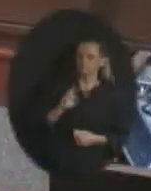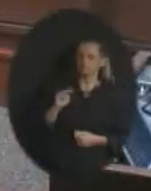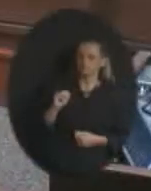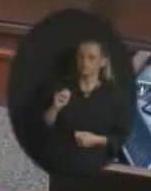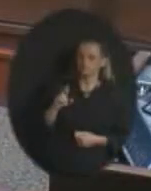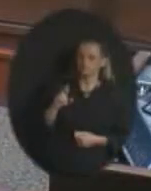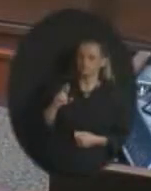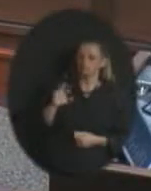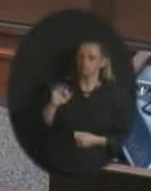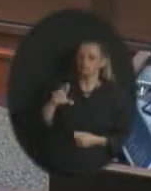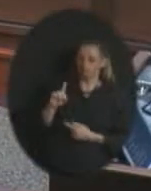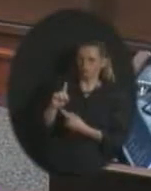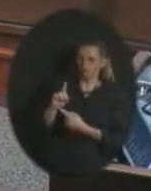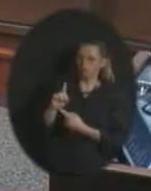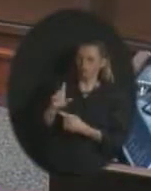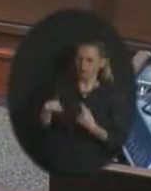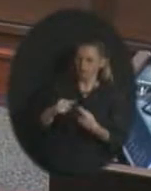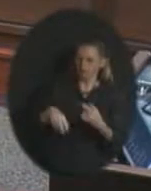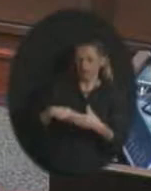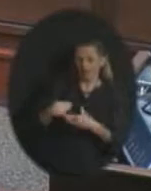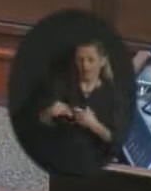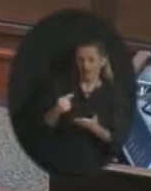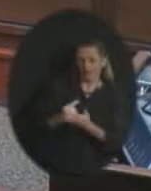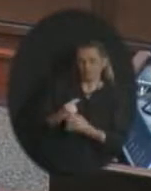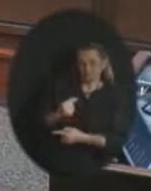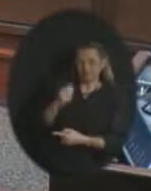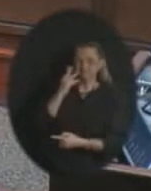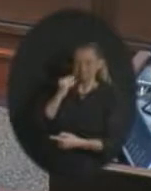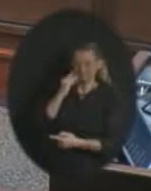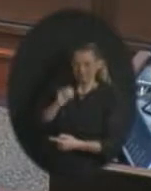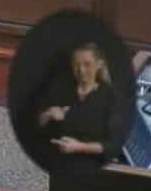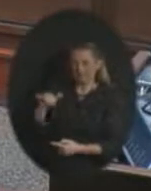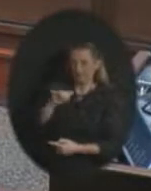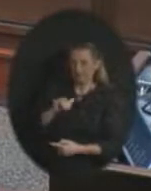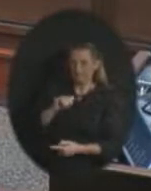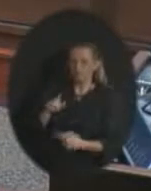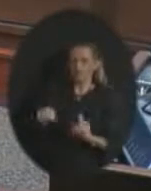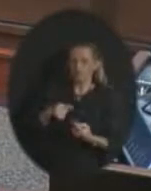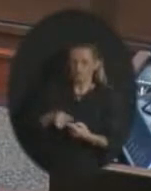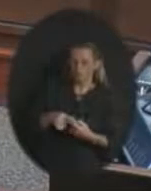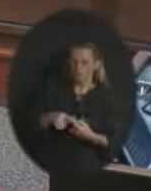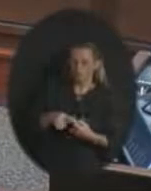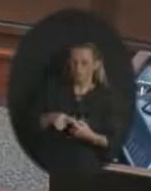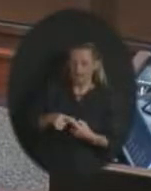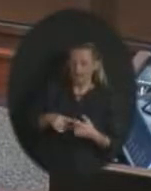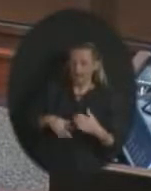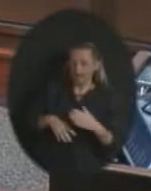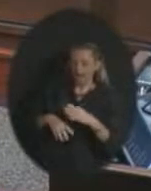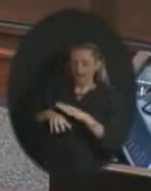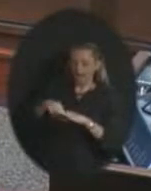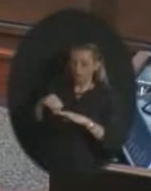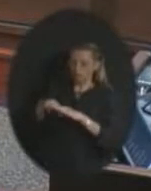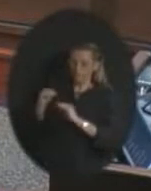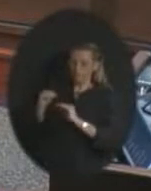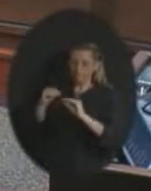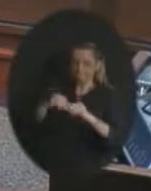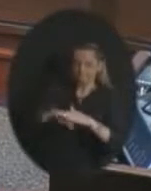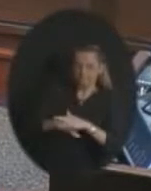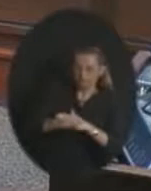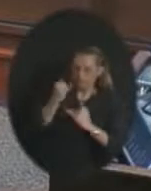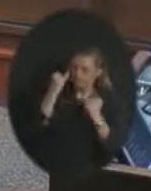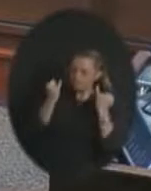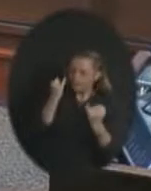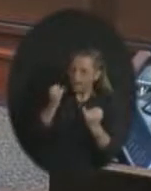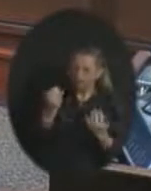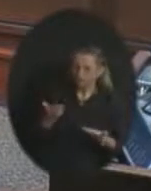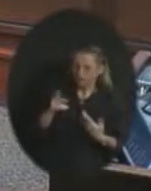an experience about about the same thing when they were moving it from outside inside. And could you imagine how fast a Kansas thunderstorm